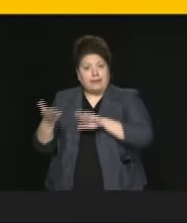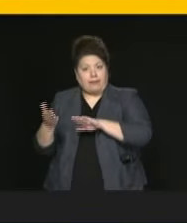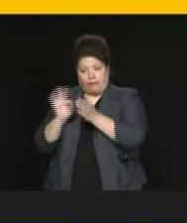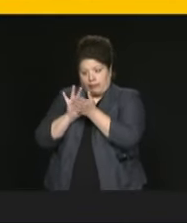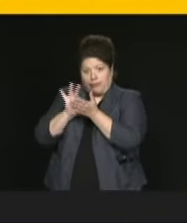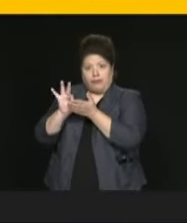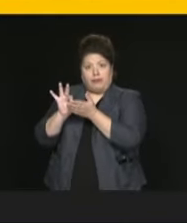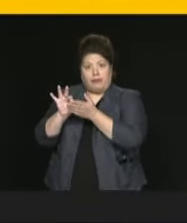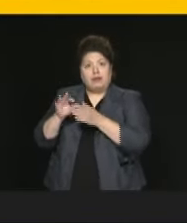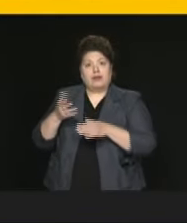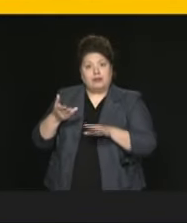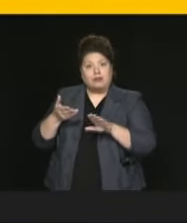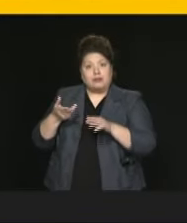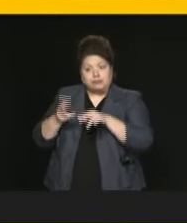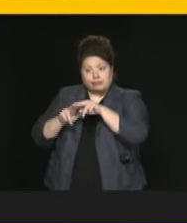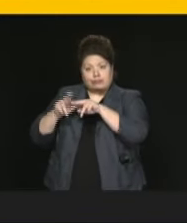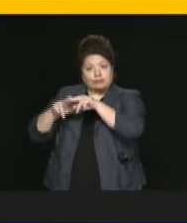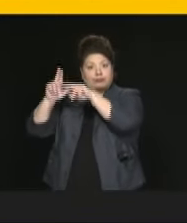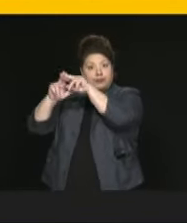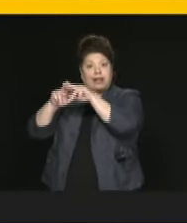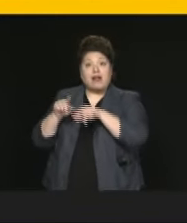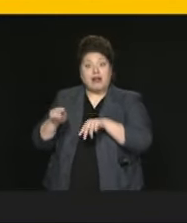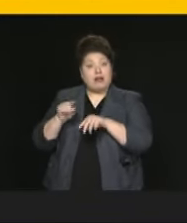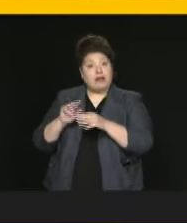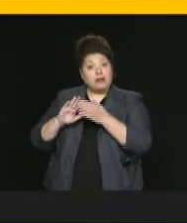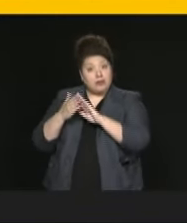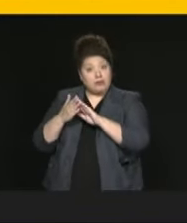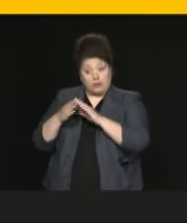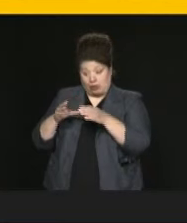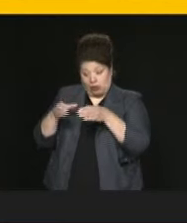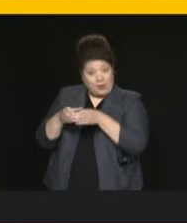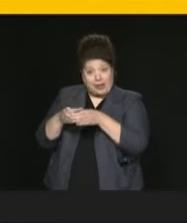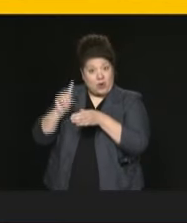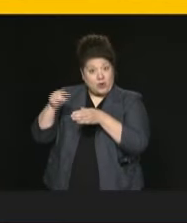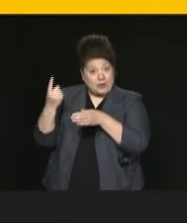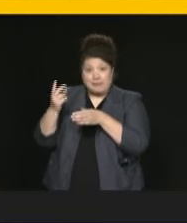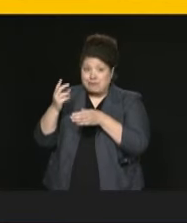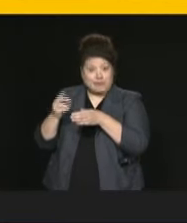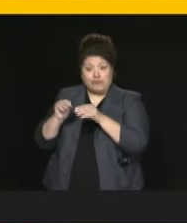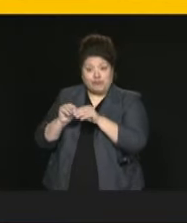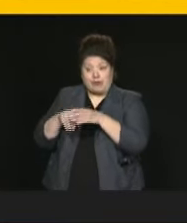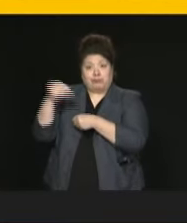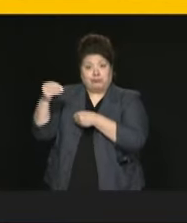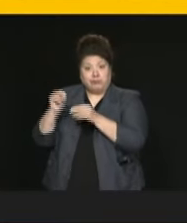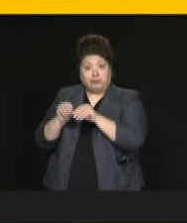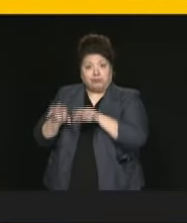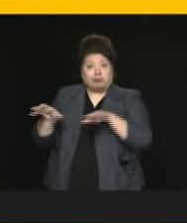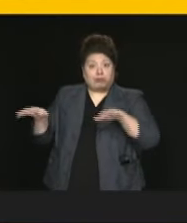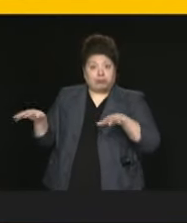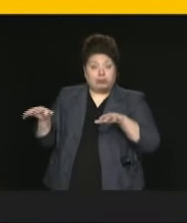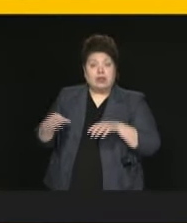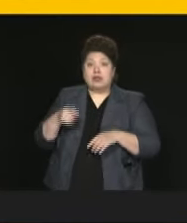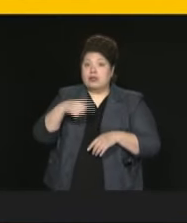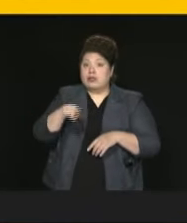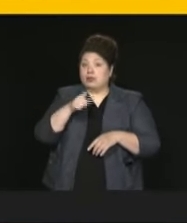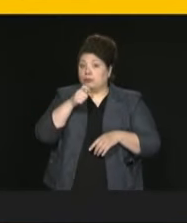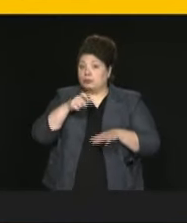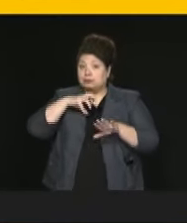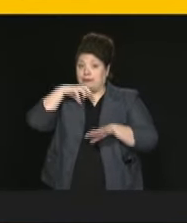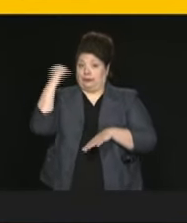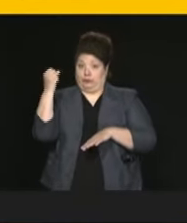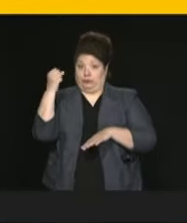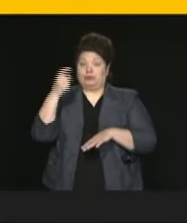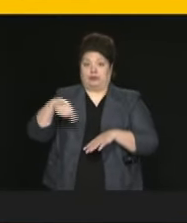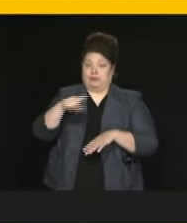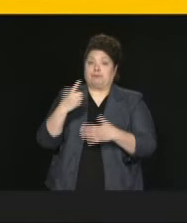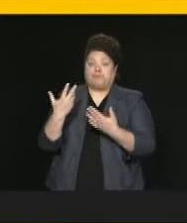continue to spill over into the community. But it is our older adults who bear the brunt. Though an estimated